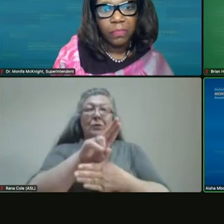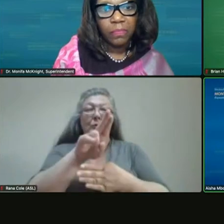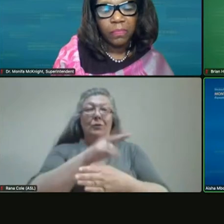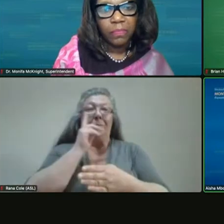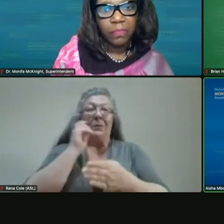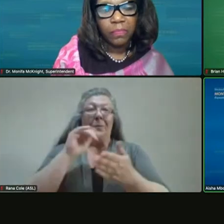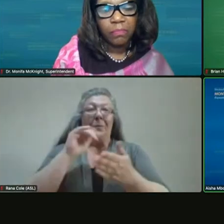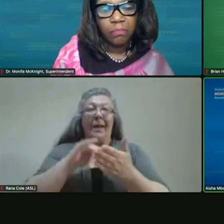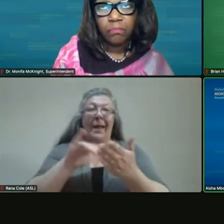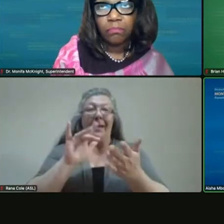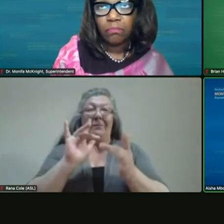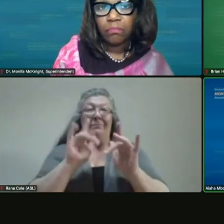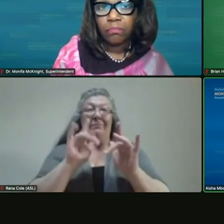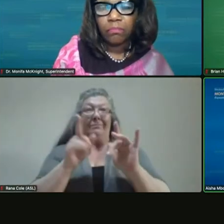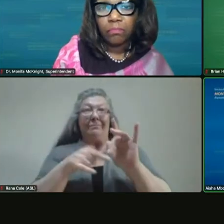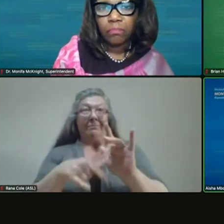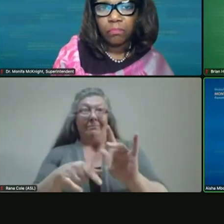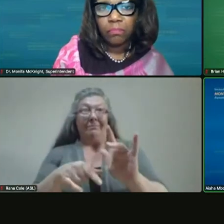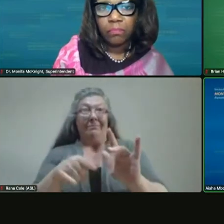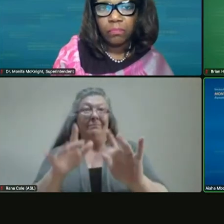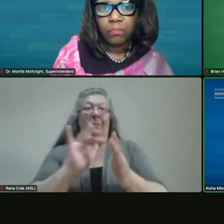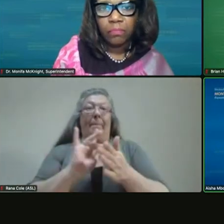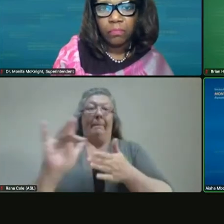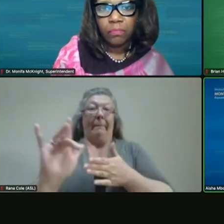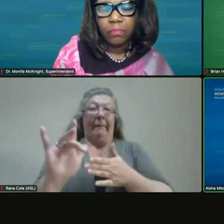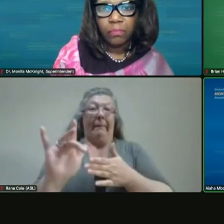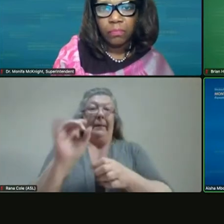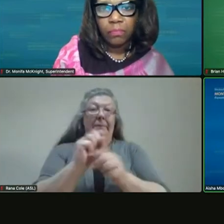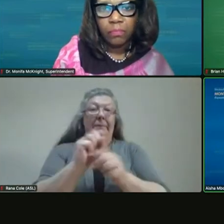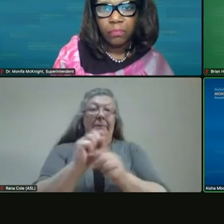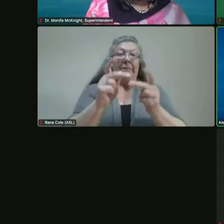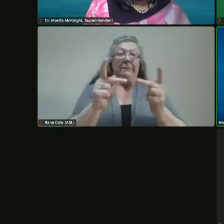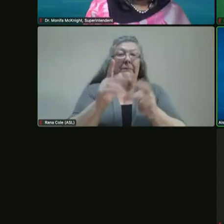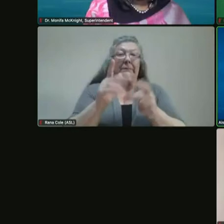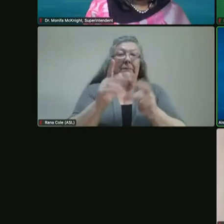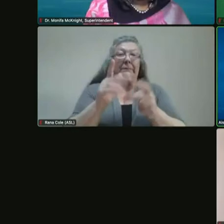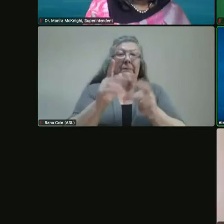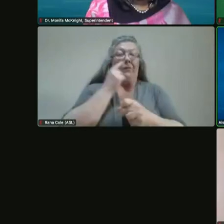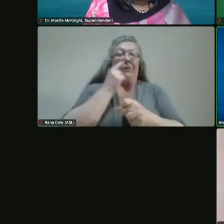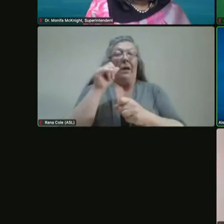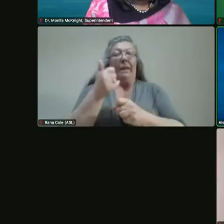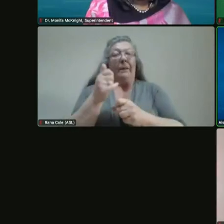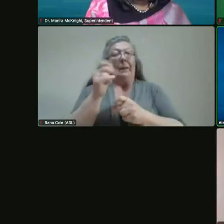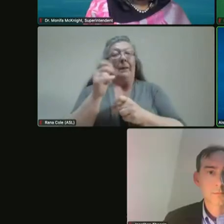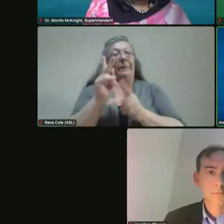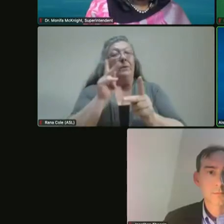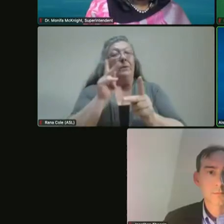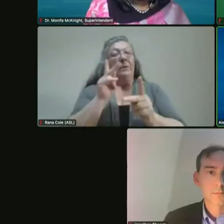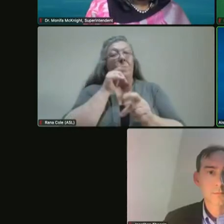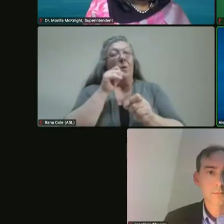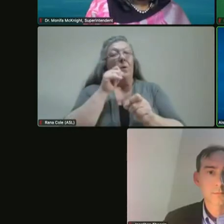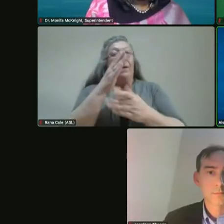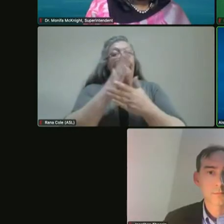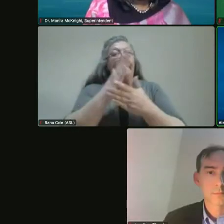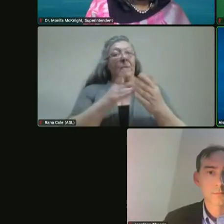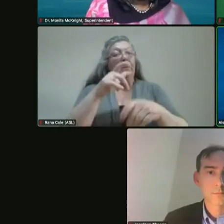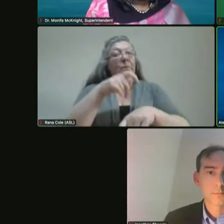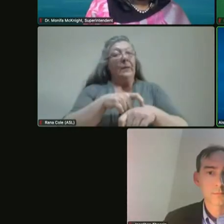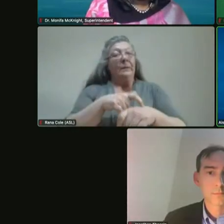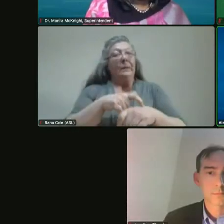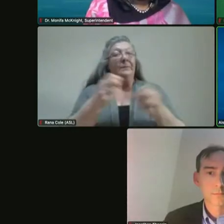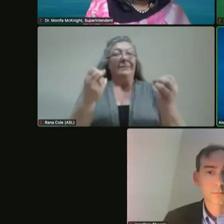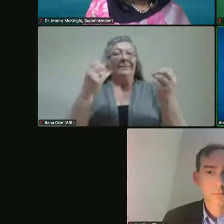employees who are SEIU members who are part-time and have several no work, no pay days this calendar